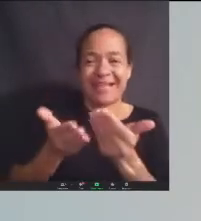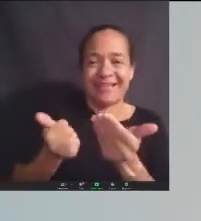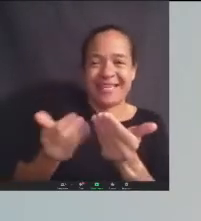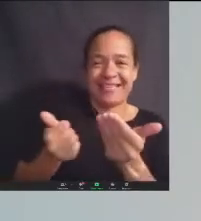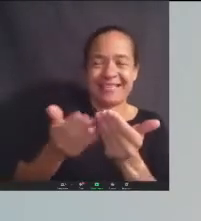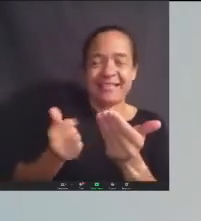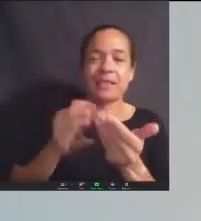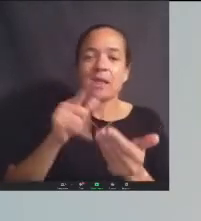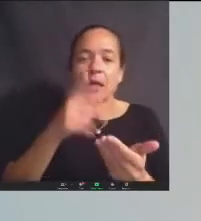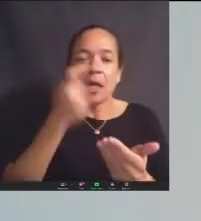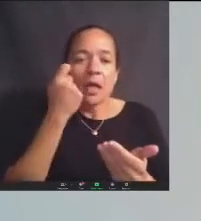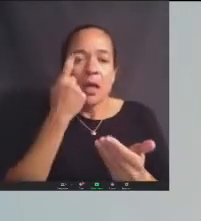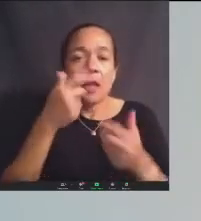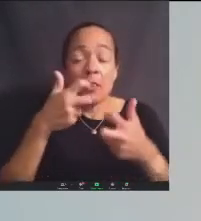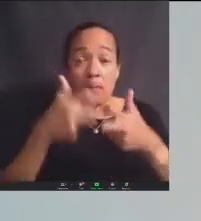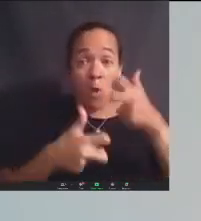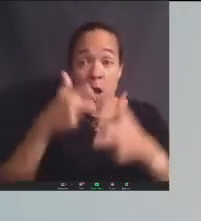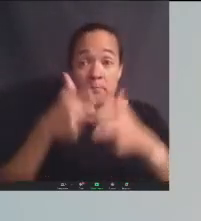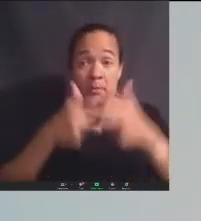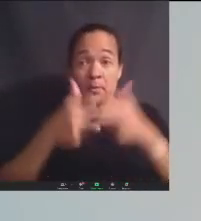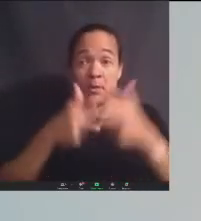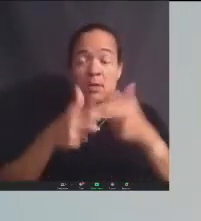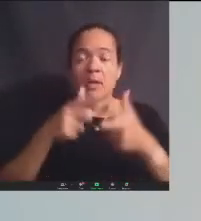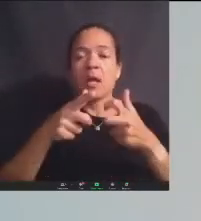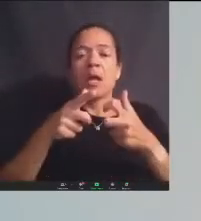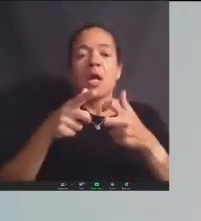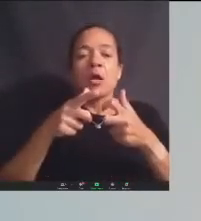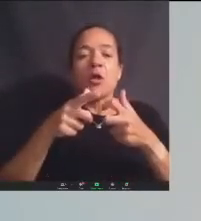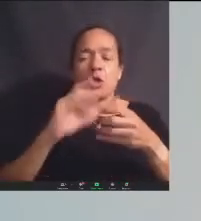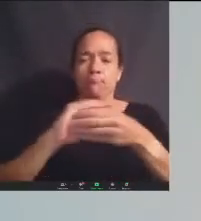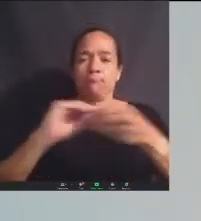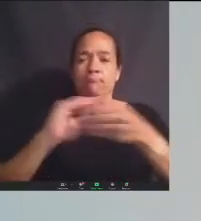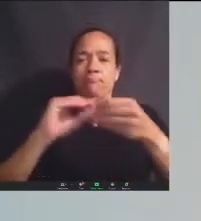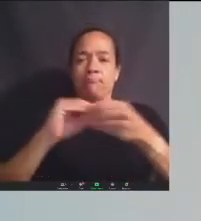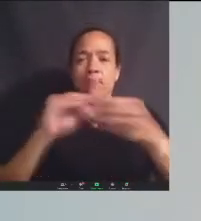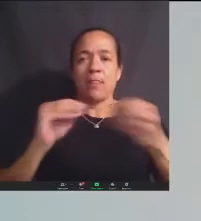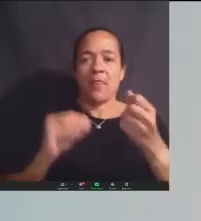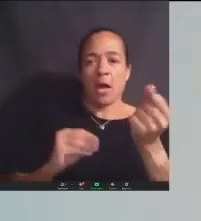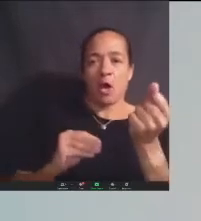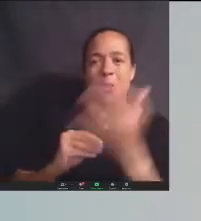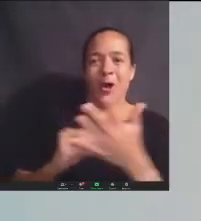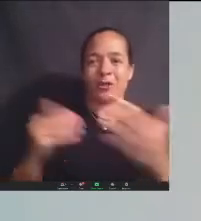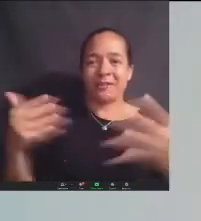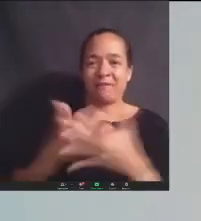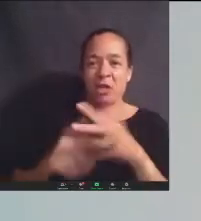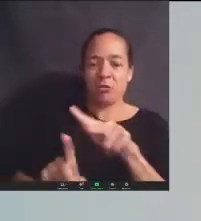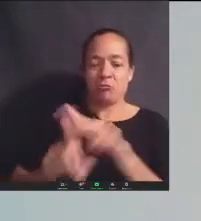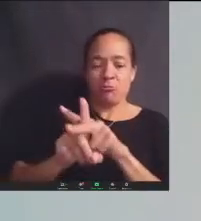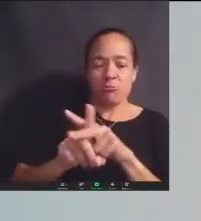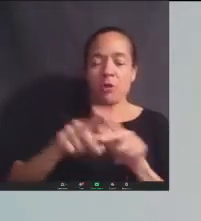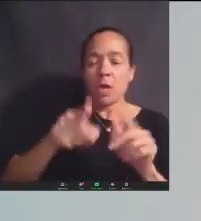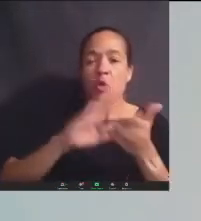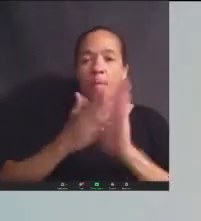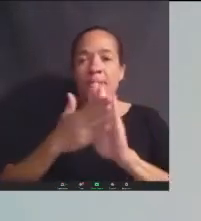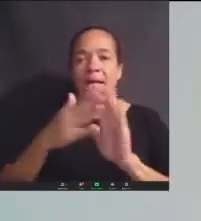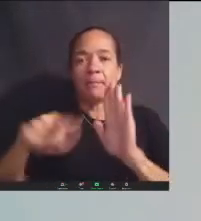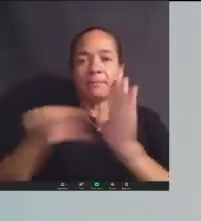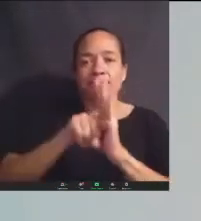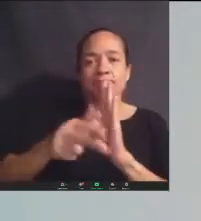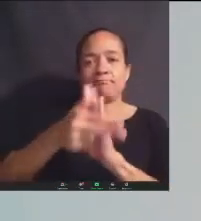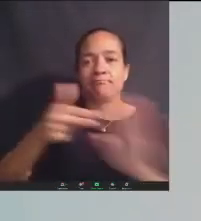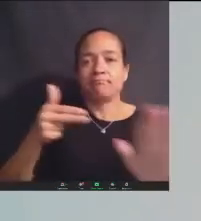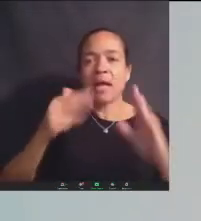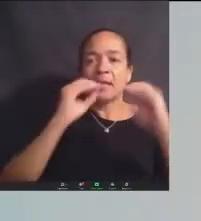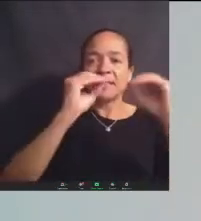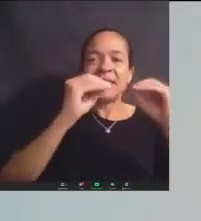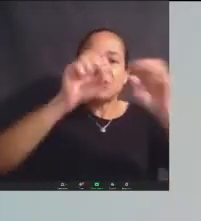you constantly refer to people in ways that are fear triggers, then you stigmatize them and you're teaching society to be afraid of them, right?